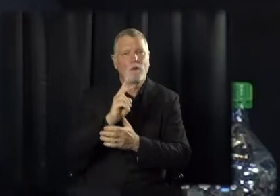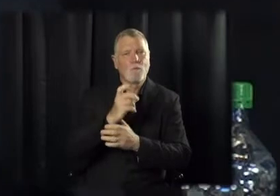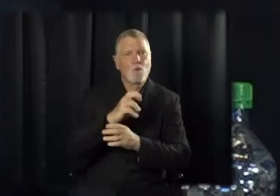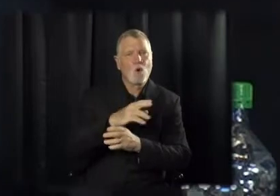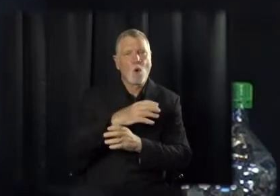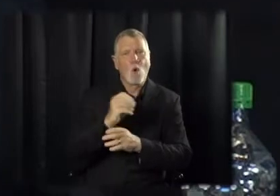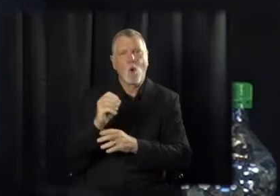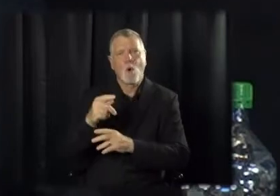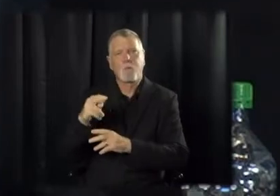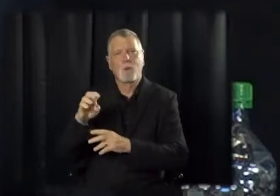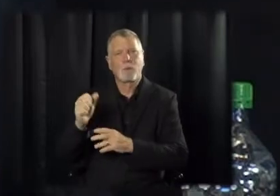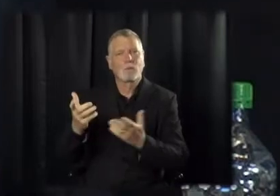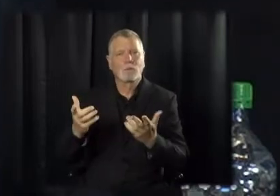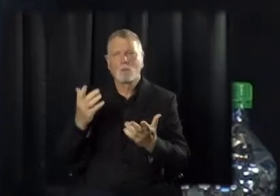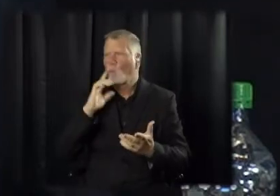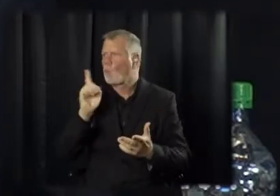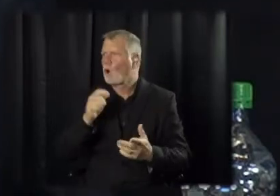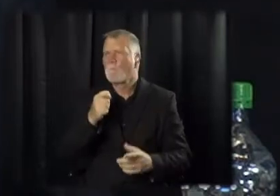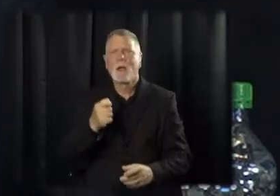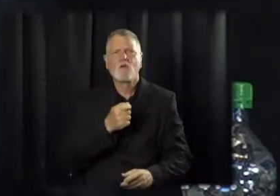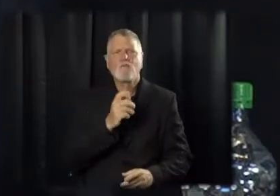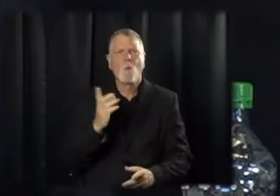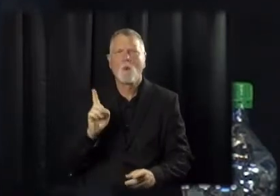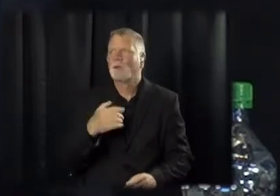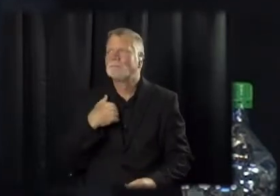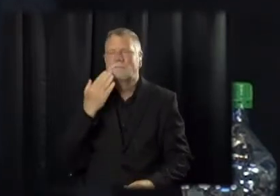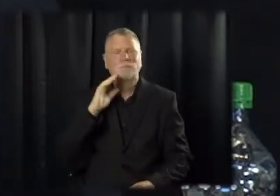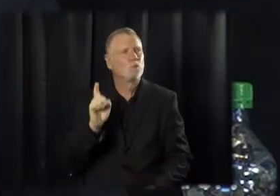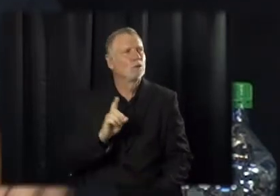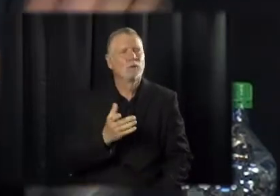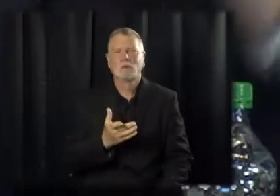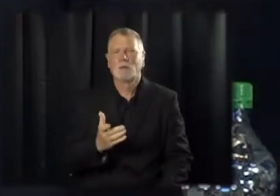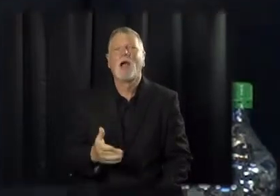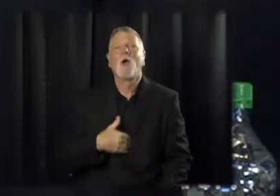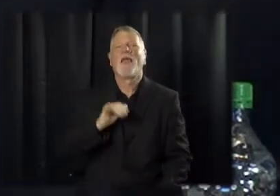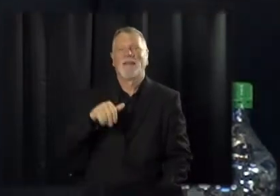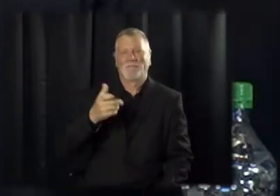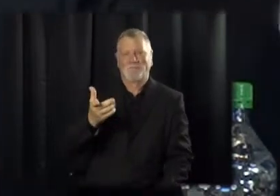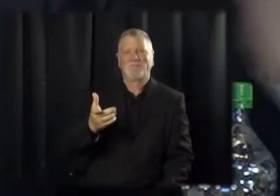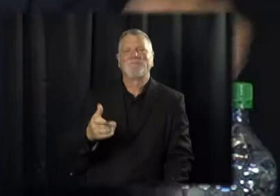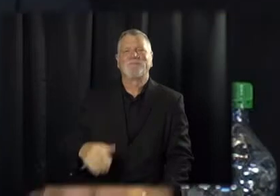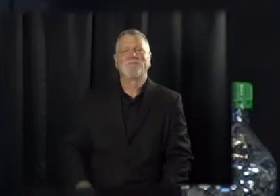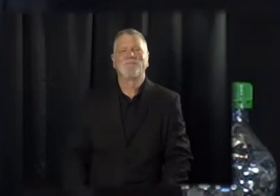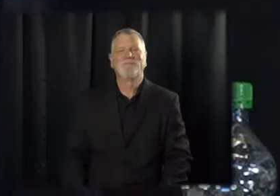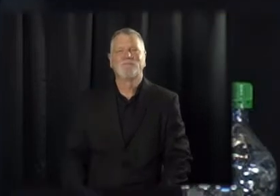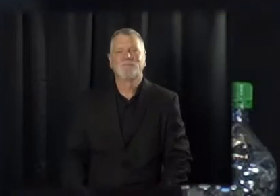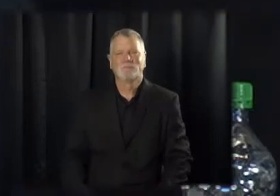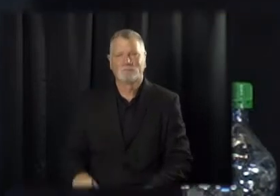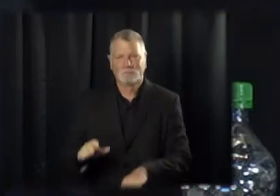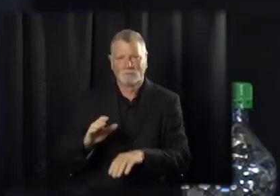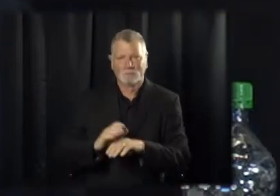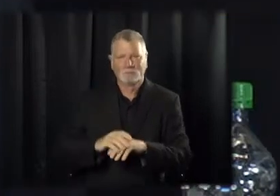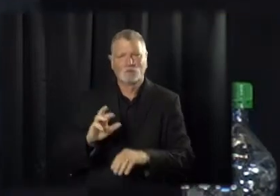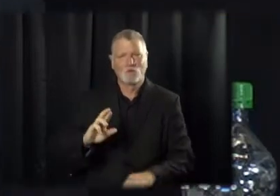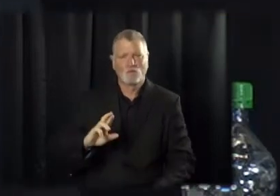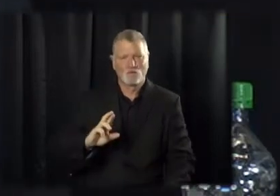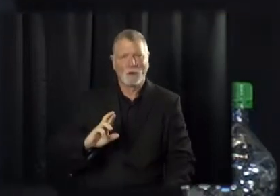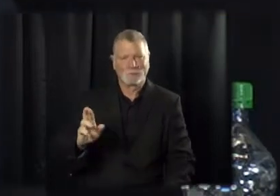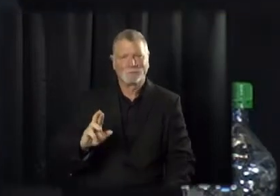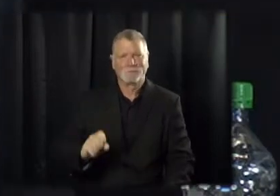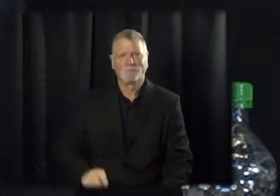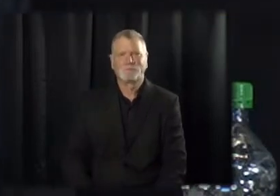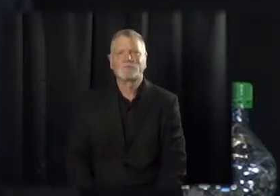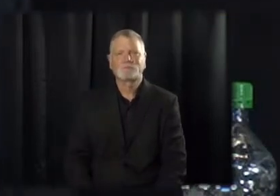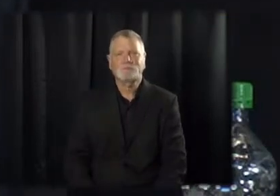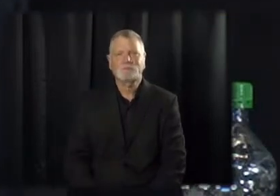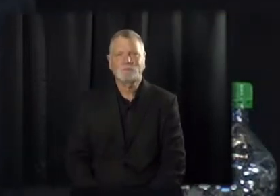have a question. I'm not sure where the microphone is. Oh, here it is. It's to y'all's right.